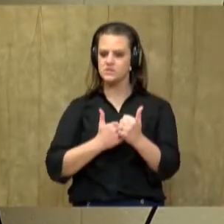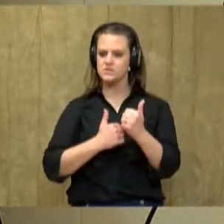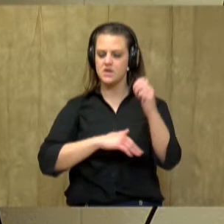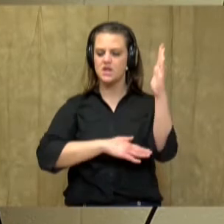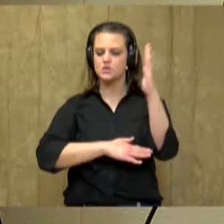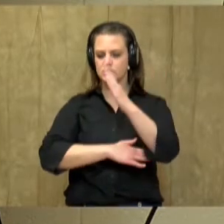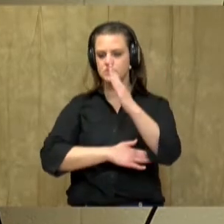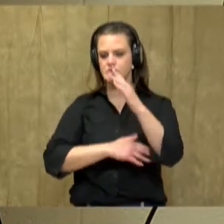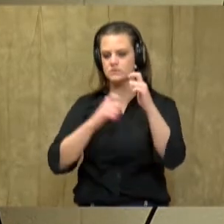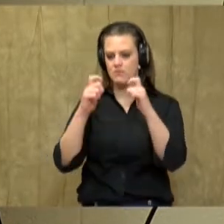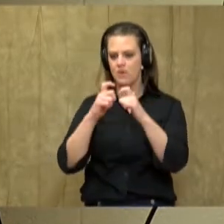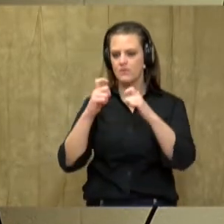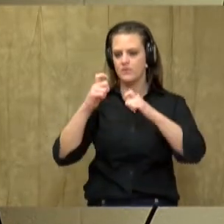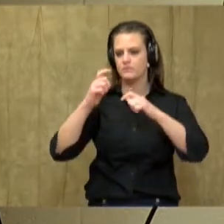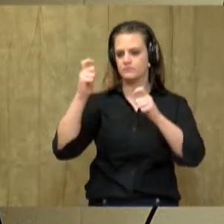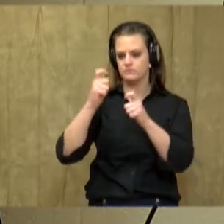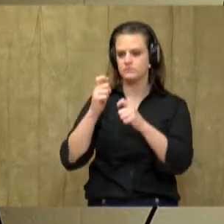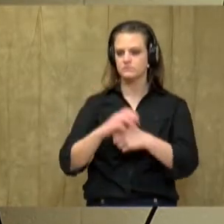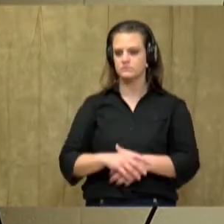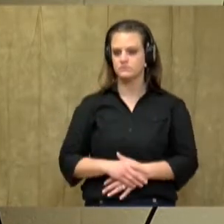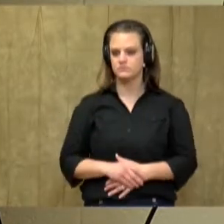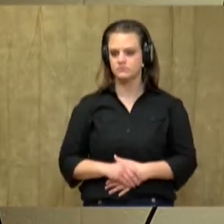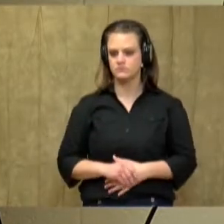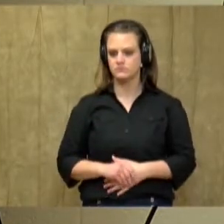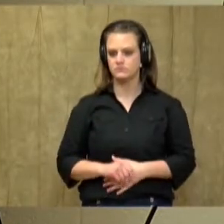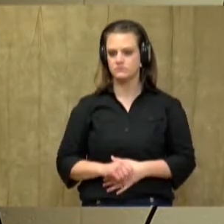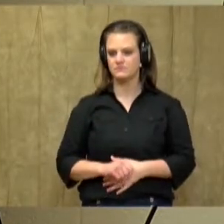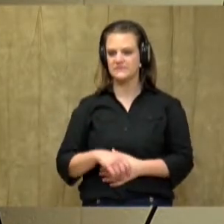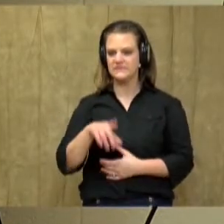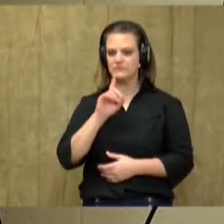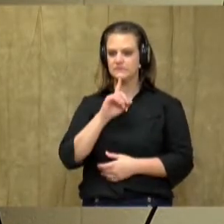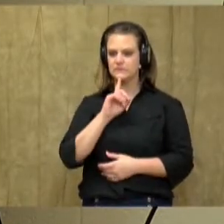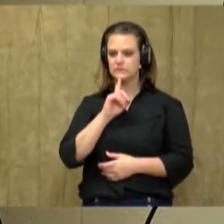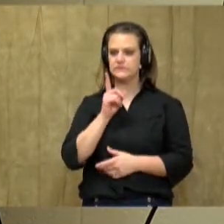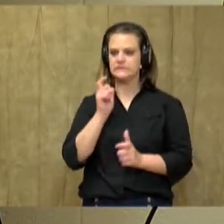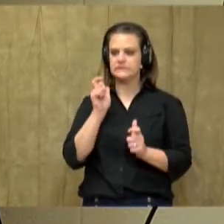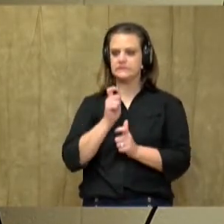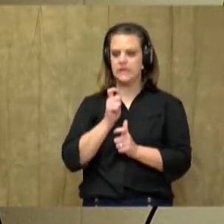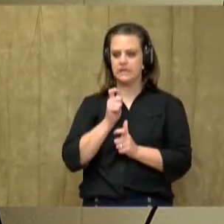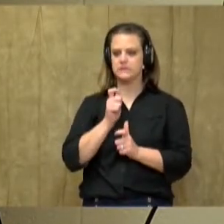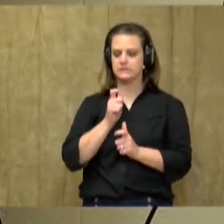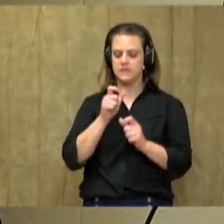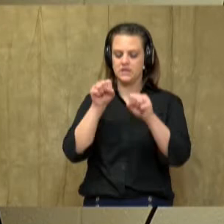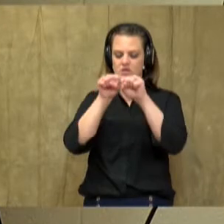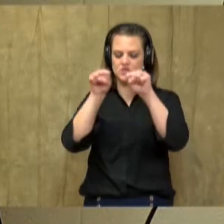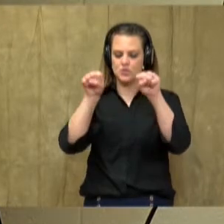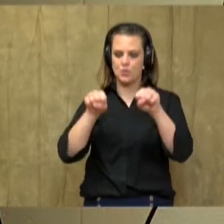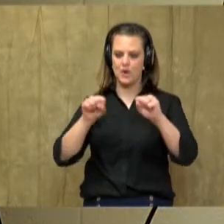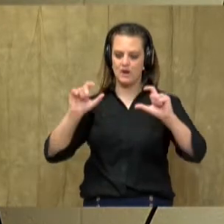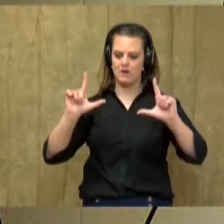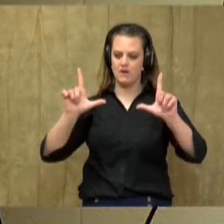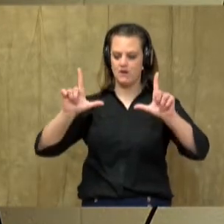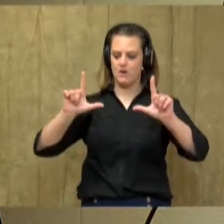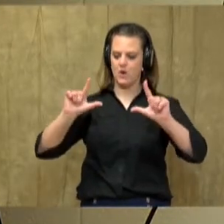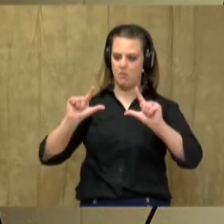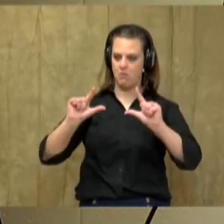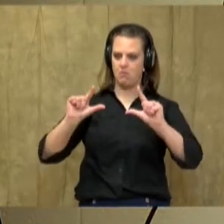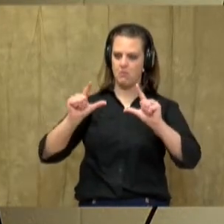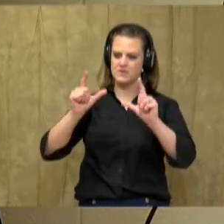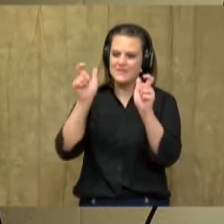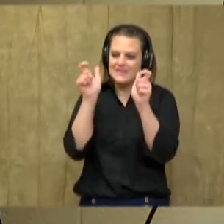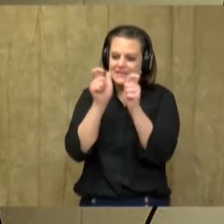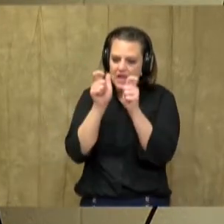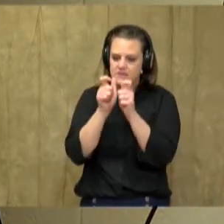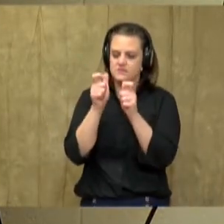those angles. All right, and it would actually be smaller than a square, right? So it would be less than 90